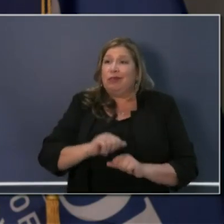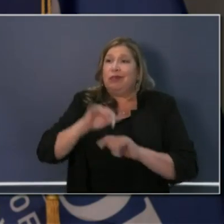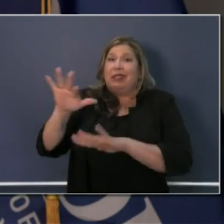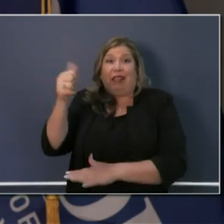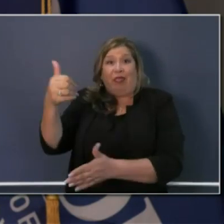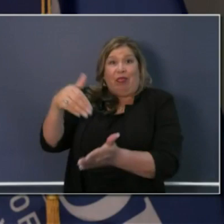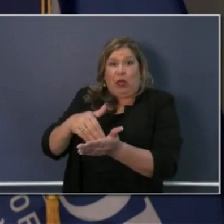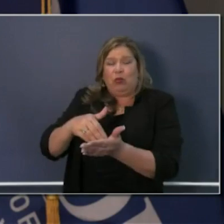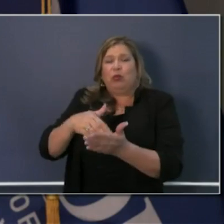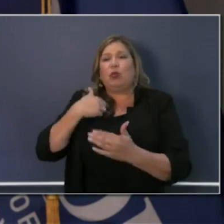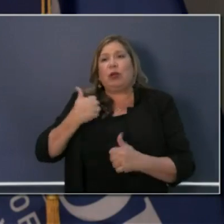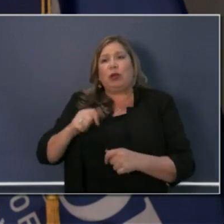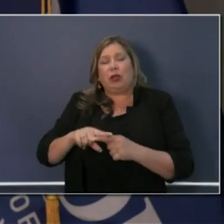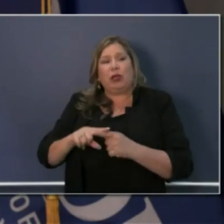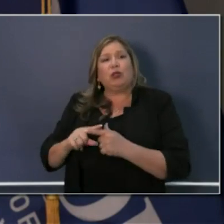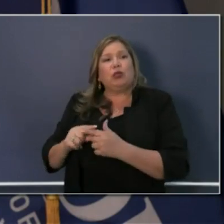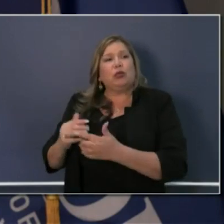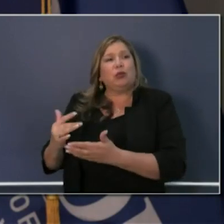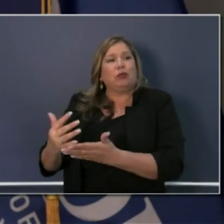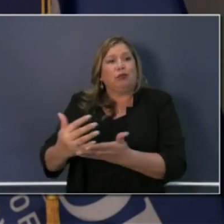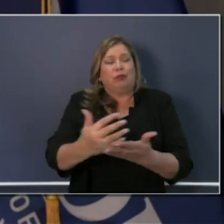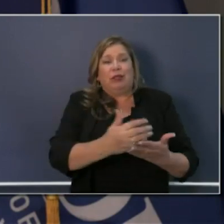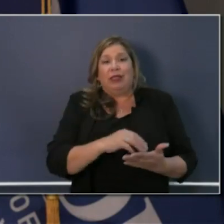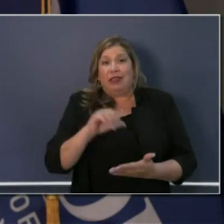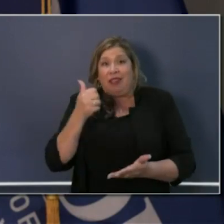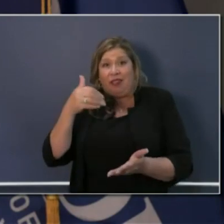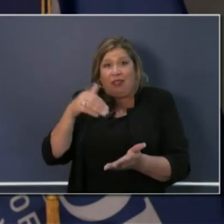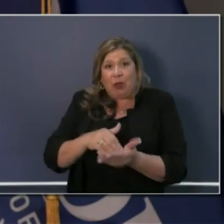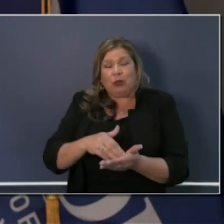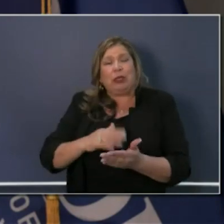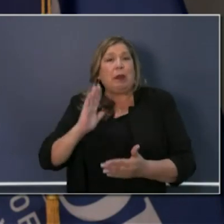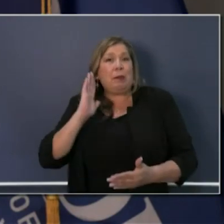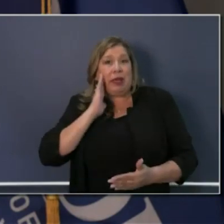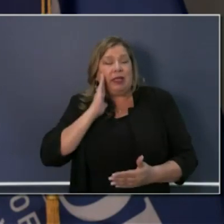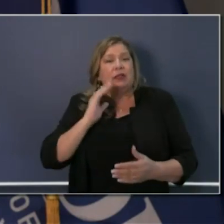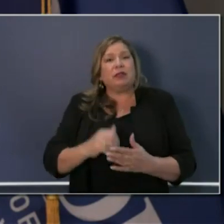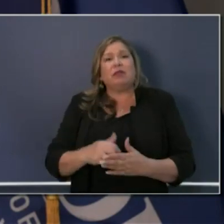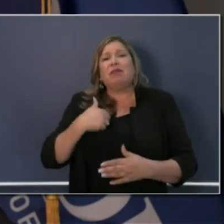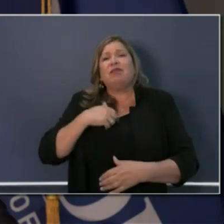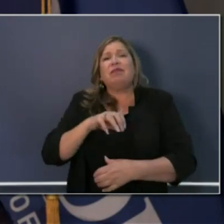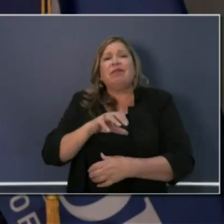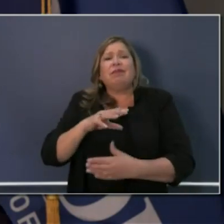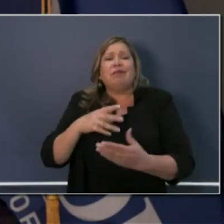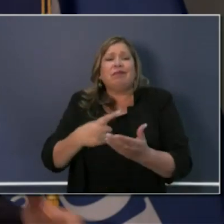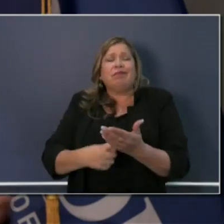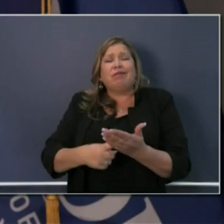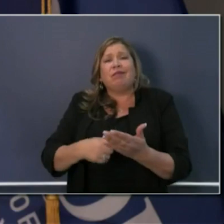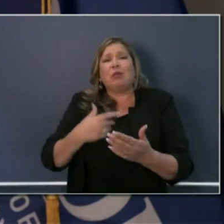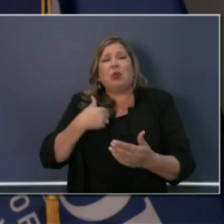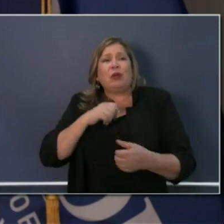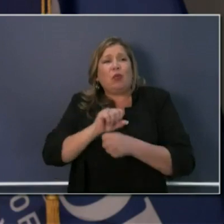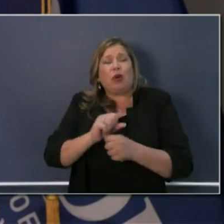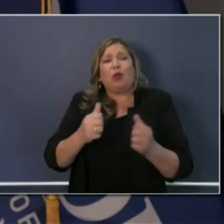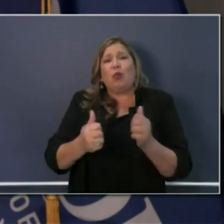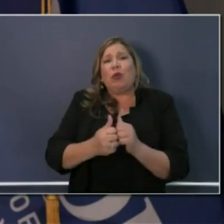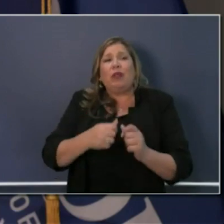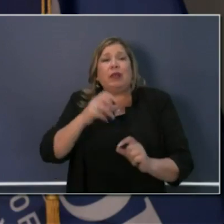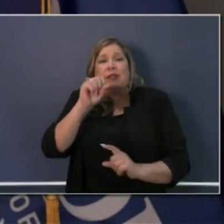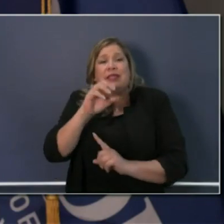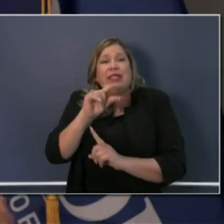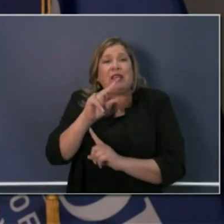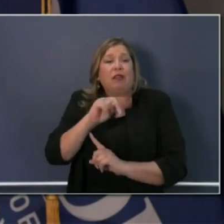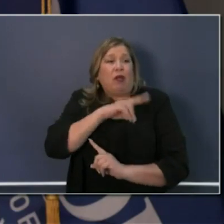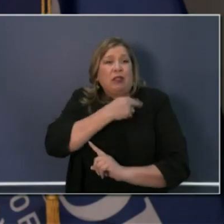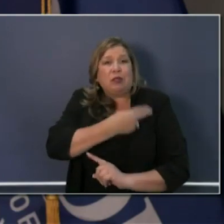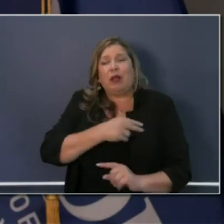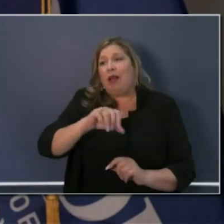mentioned the 10,000 beds. I mentioned the work with Seton and the other hospitals, the hotels we're bringing